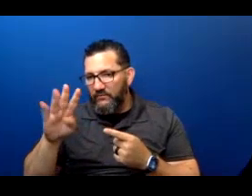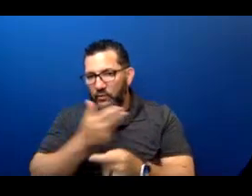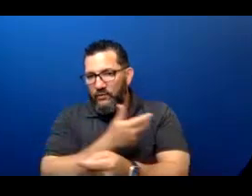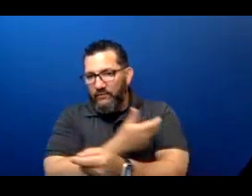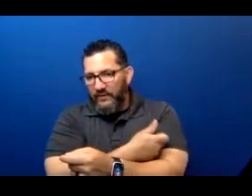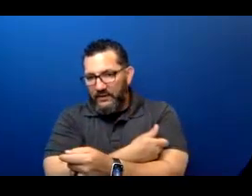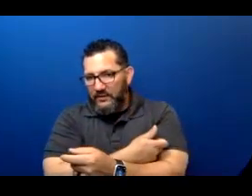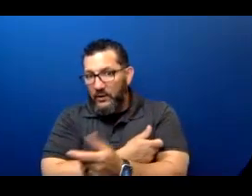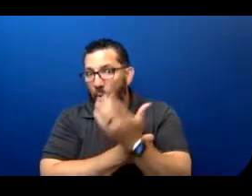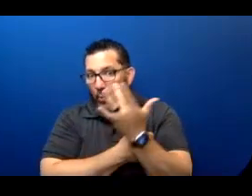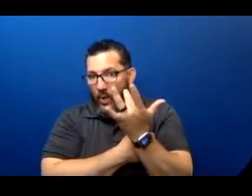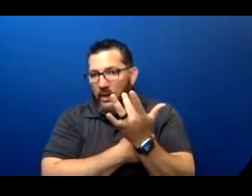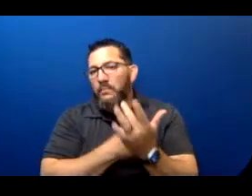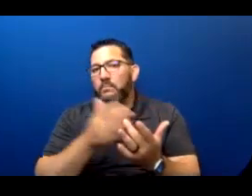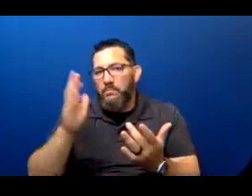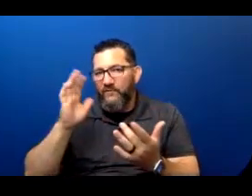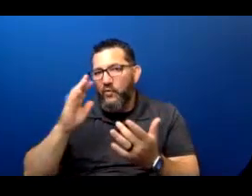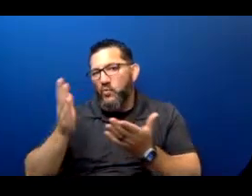getting vaccinated.